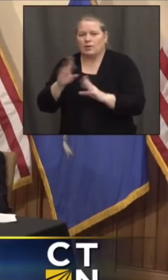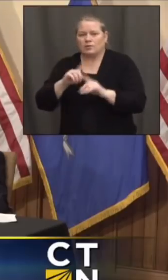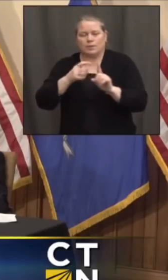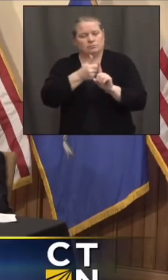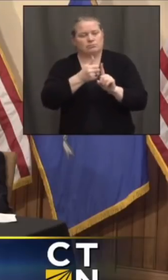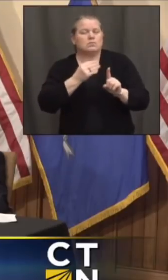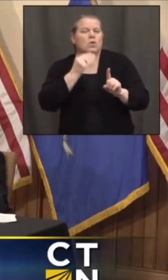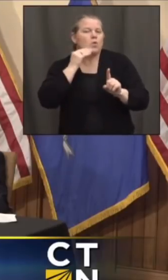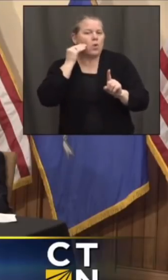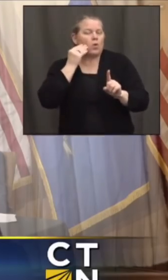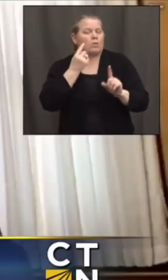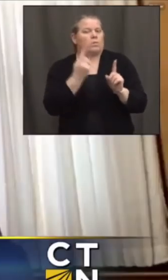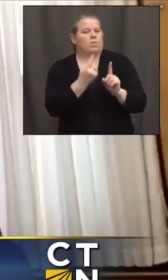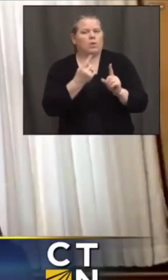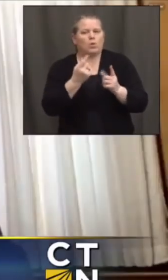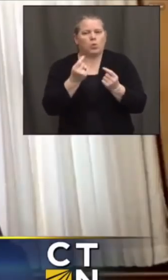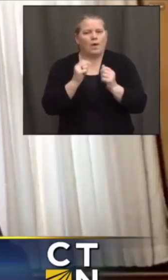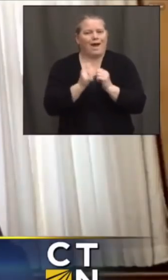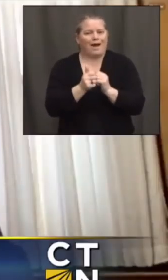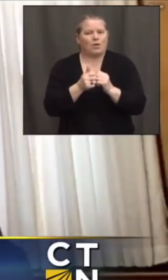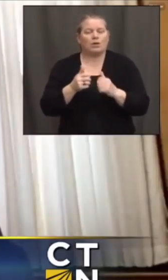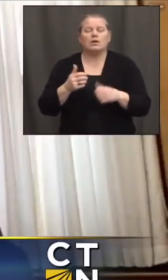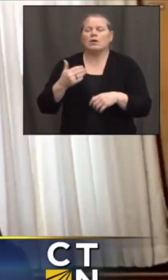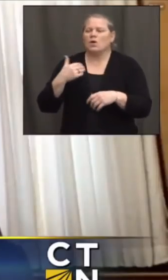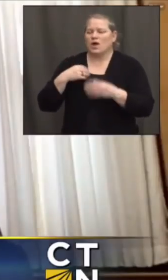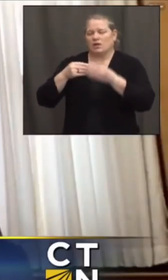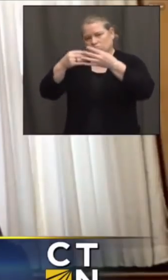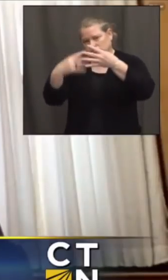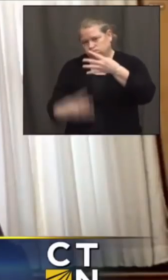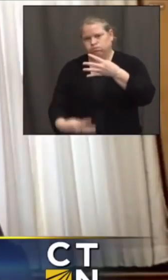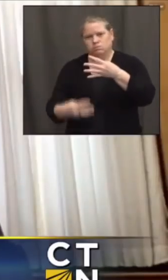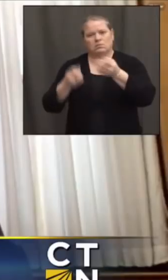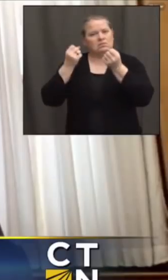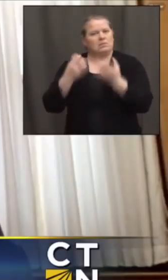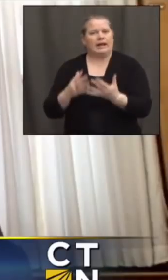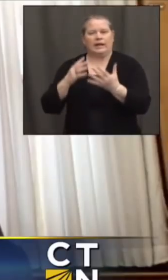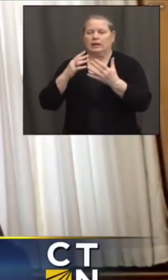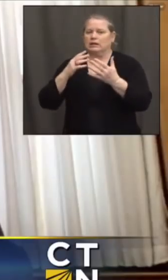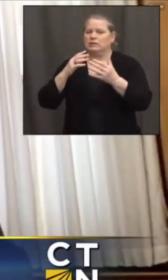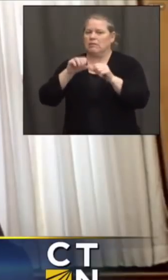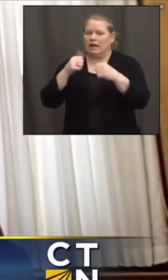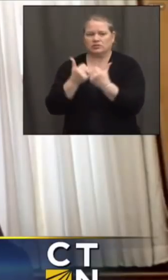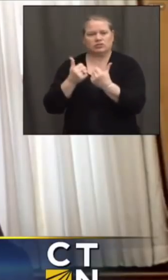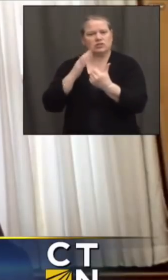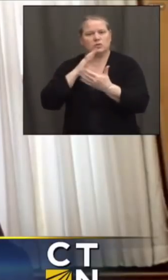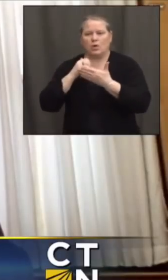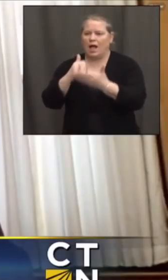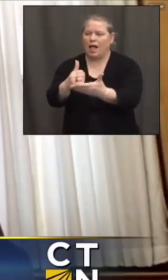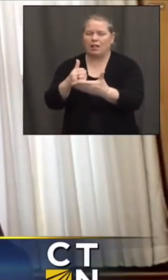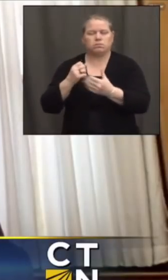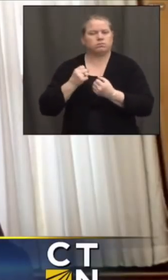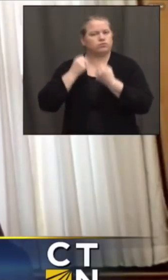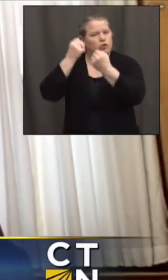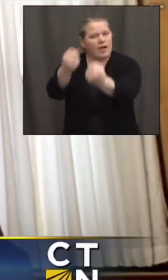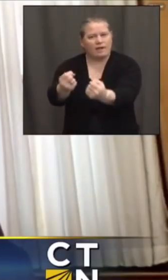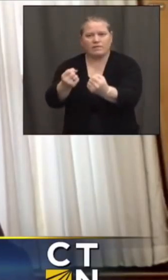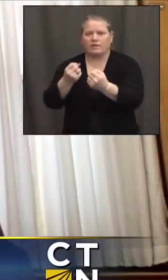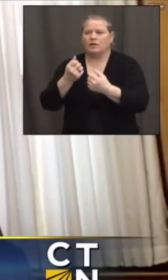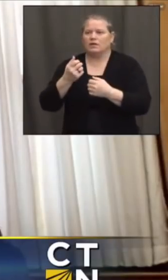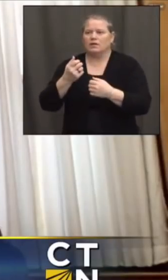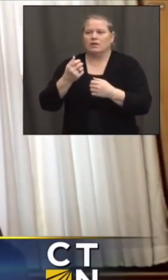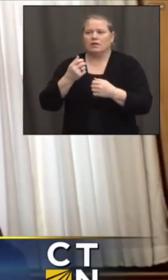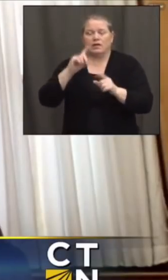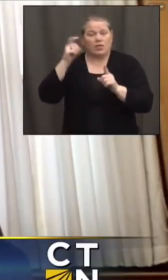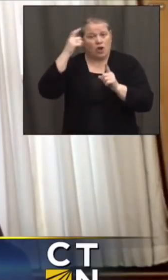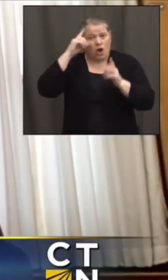Yeah, so we have dozens of providers across the state who are doing mobile vaccination clinics. The governor highlighted one earlier that the city of New